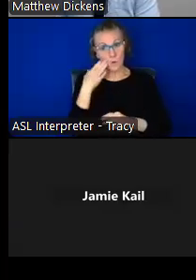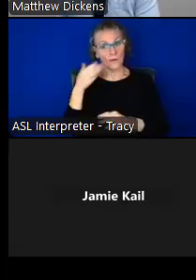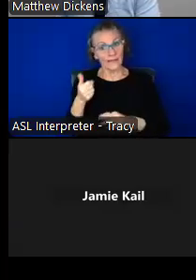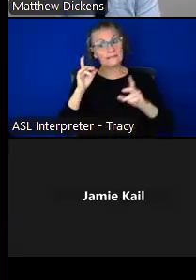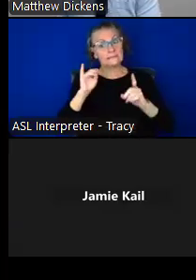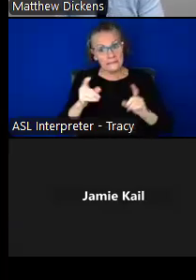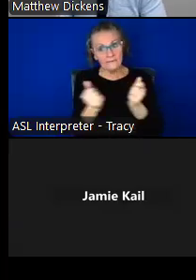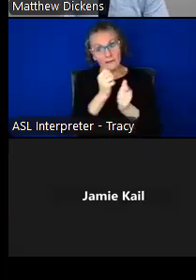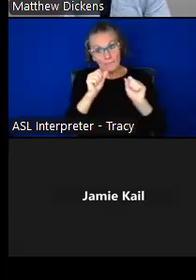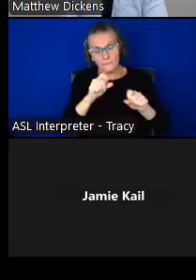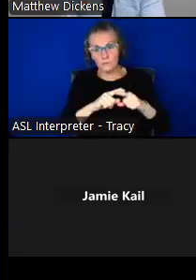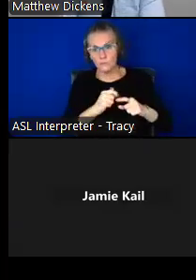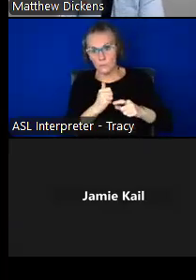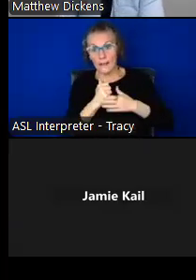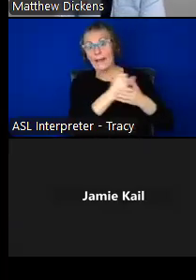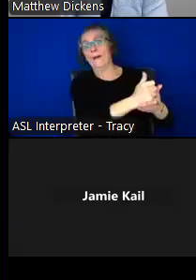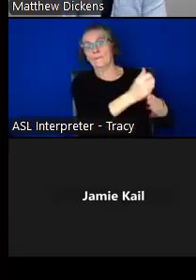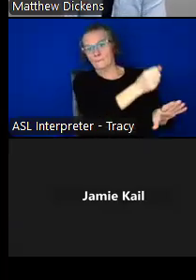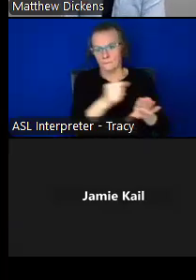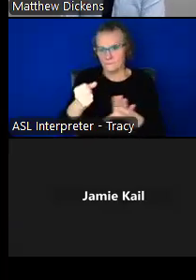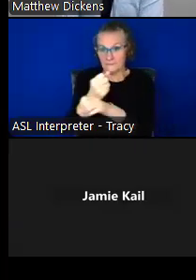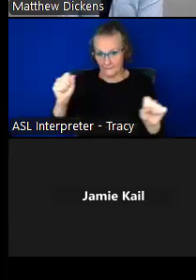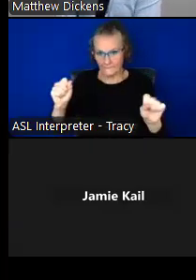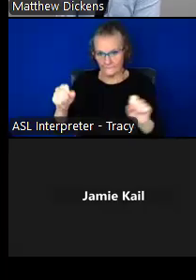extent possible to get that client in a safe environment.